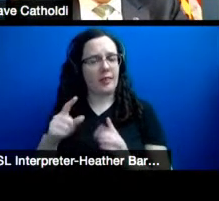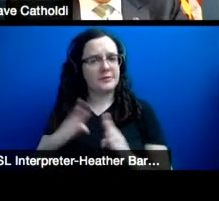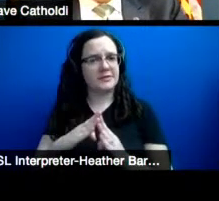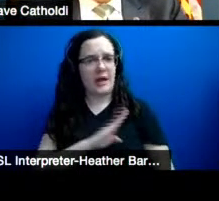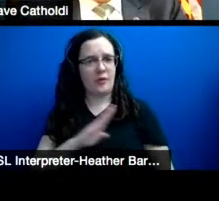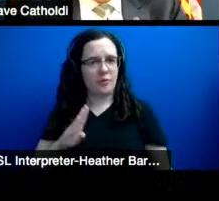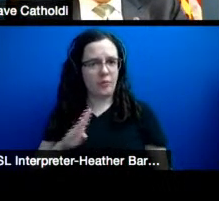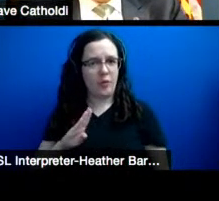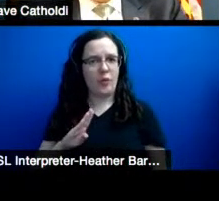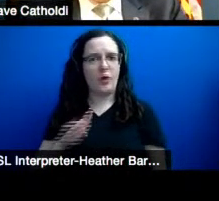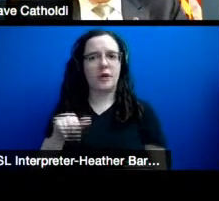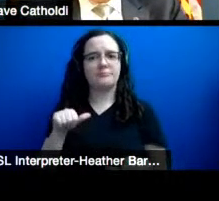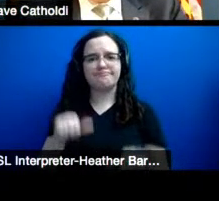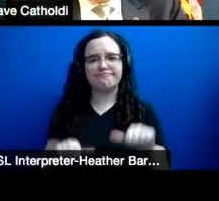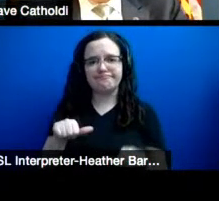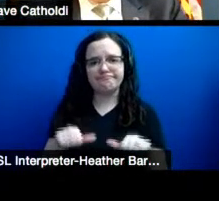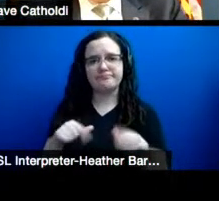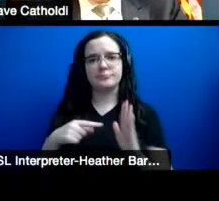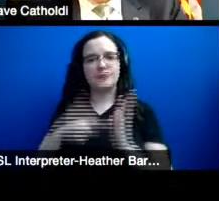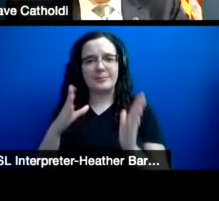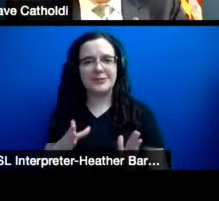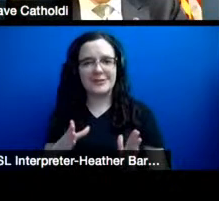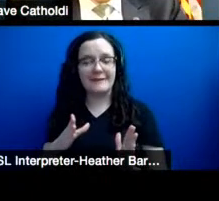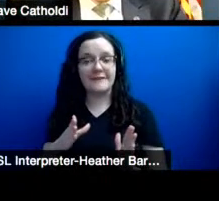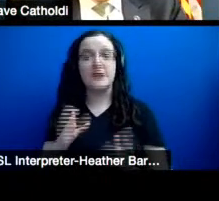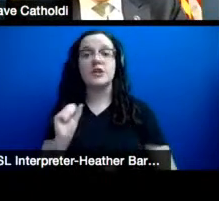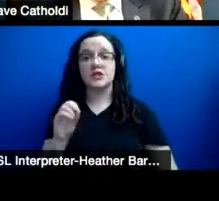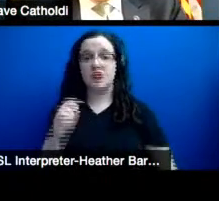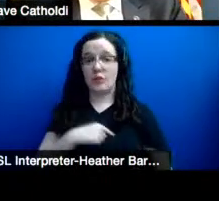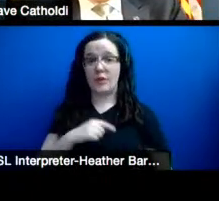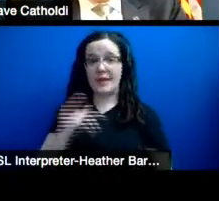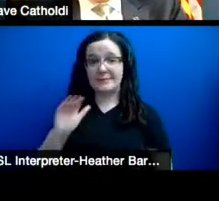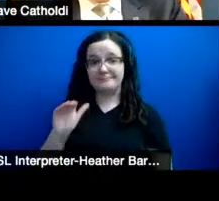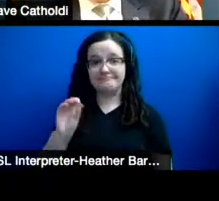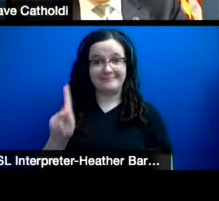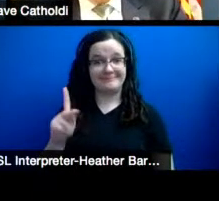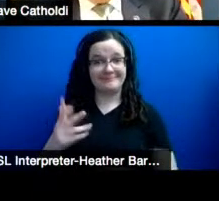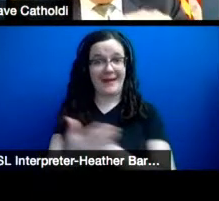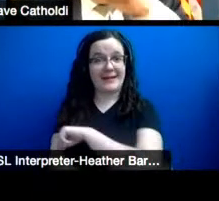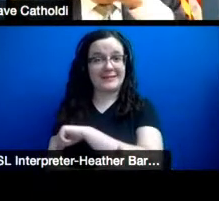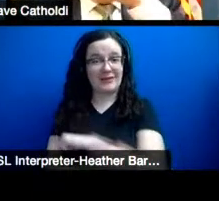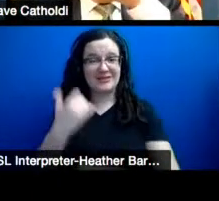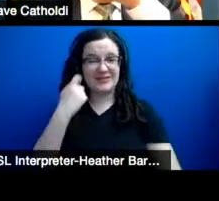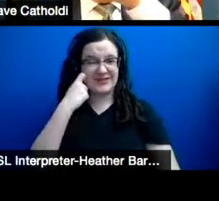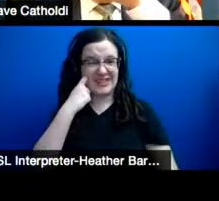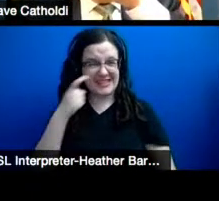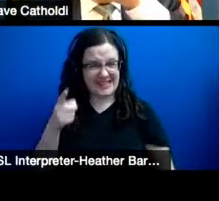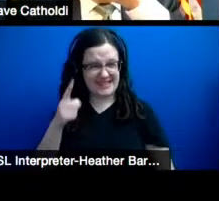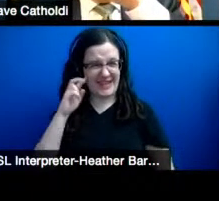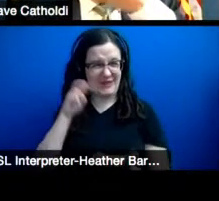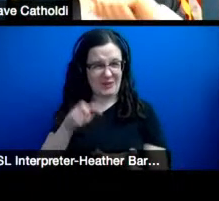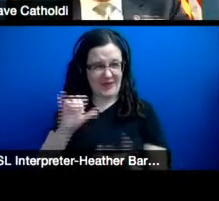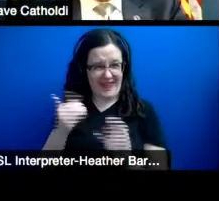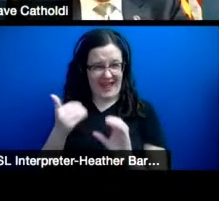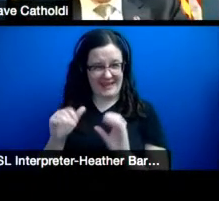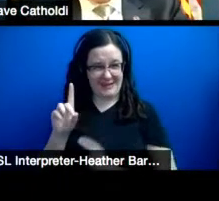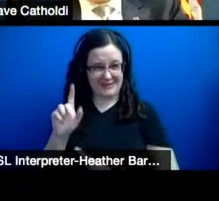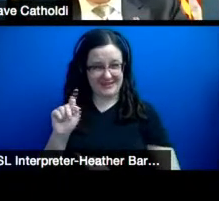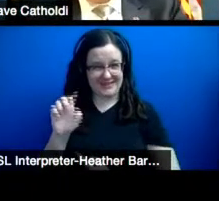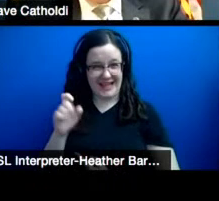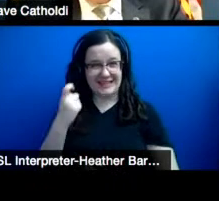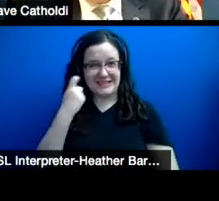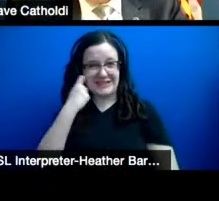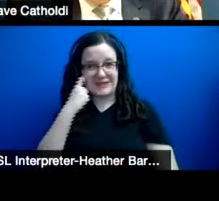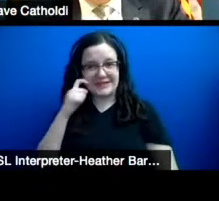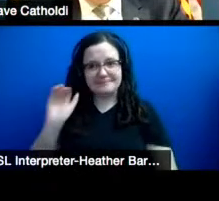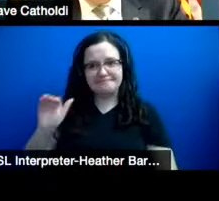the representatives. So we went back to the county just very recently, if you look at the date on that email, and asked